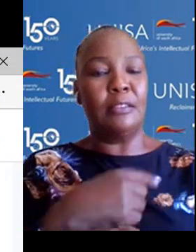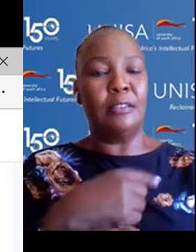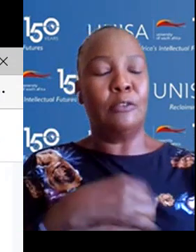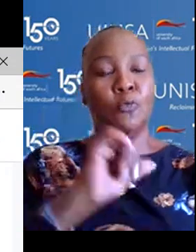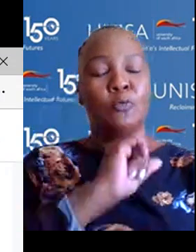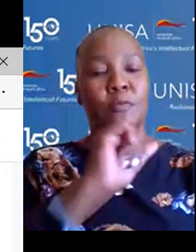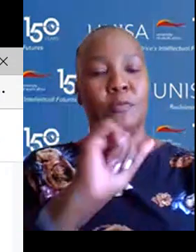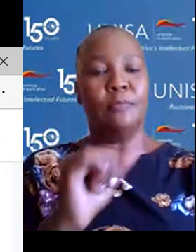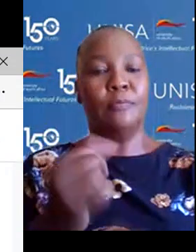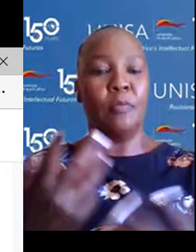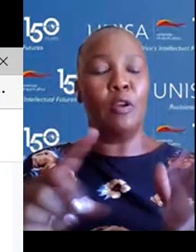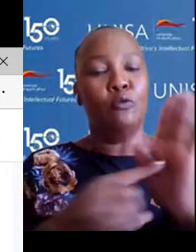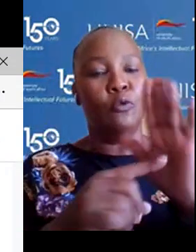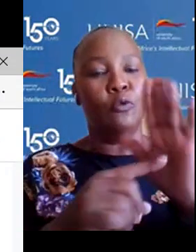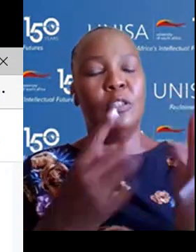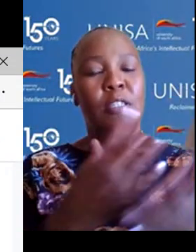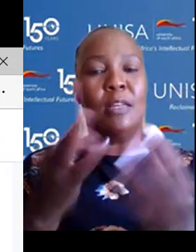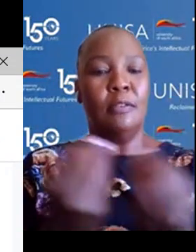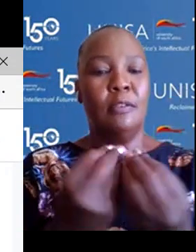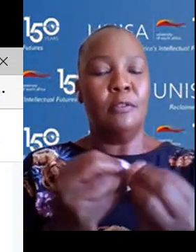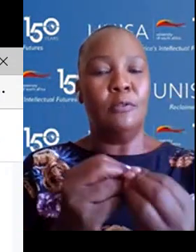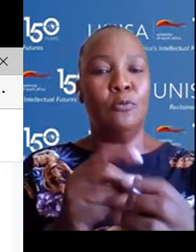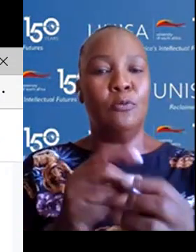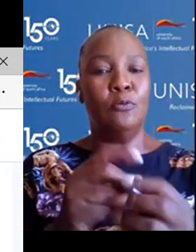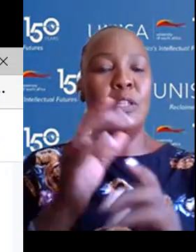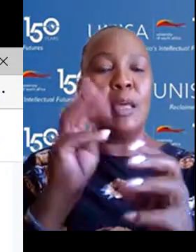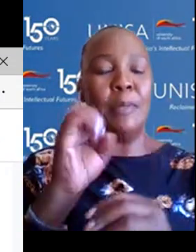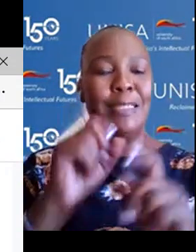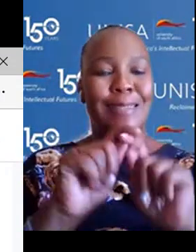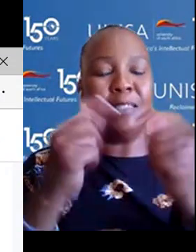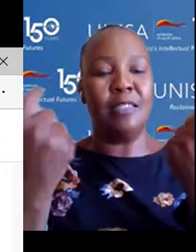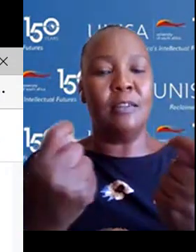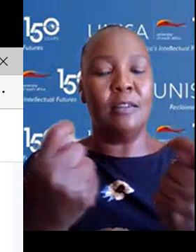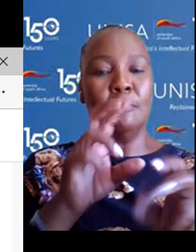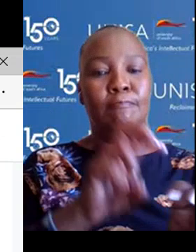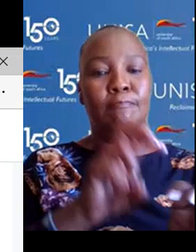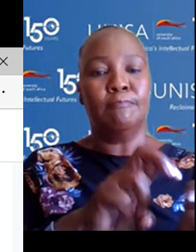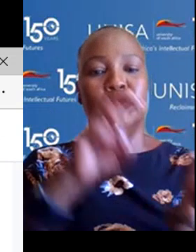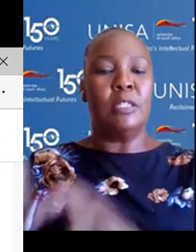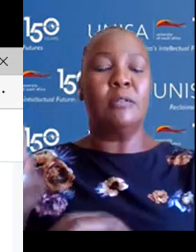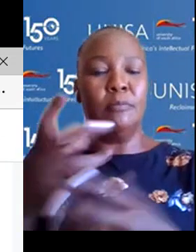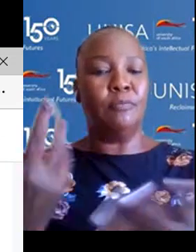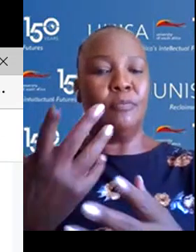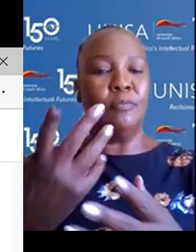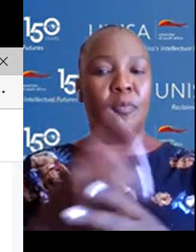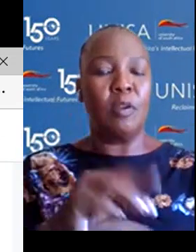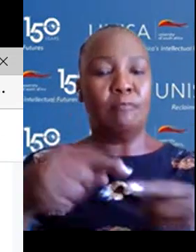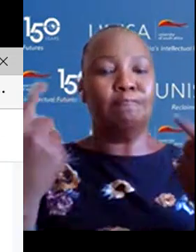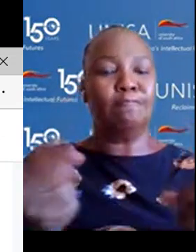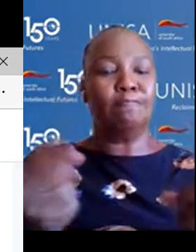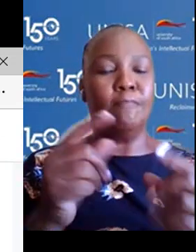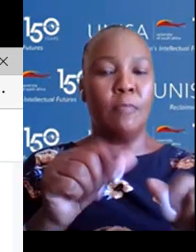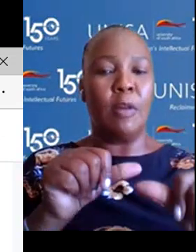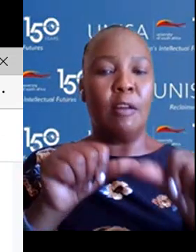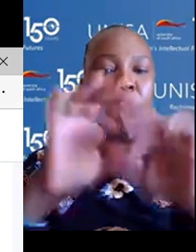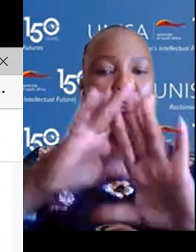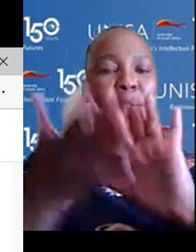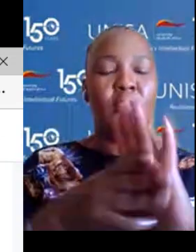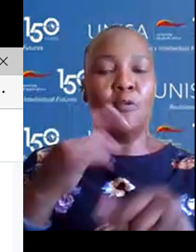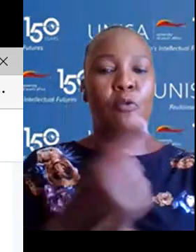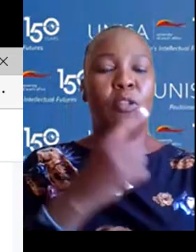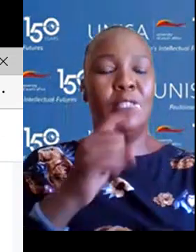something and then you're using MS Teams, let's say on your phone, now you've got to jump between apps. Of course, you're not going to be able to follow everything all the time. It'll be